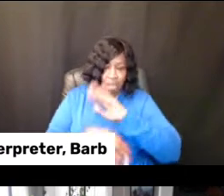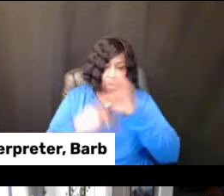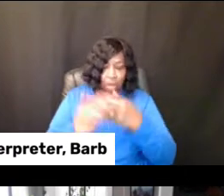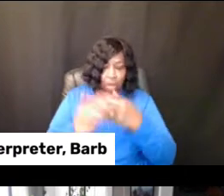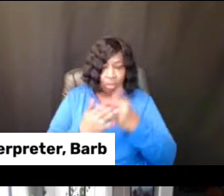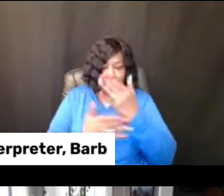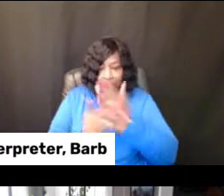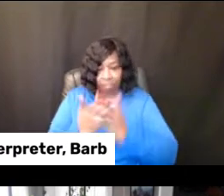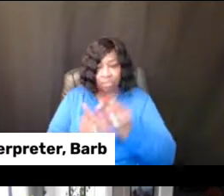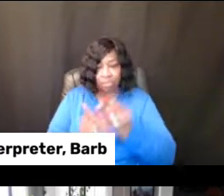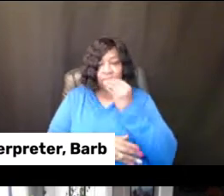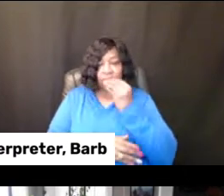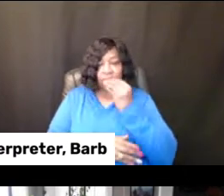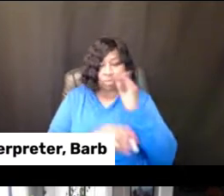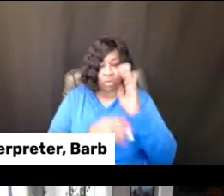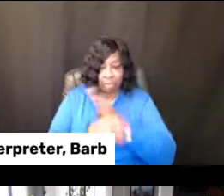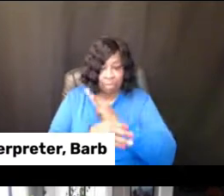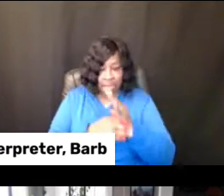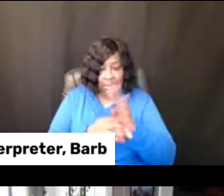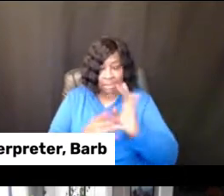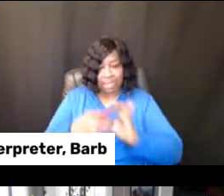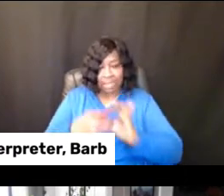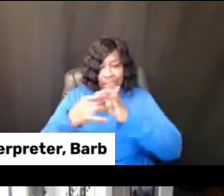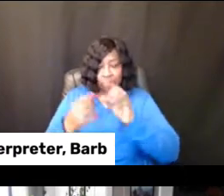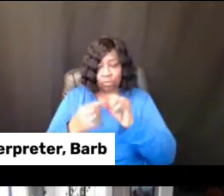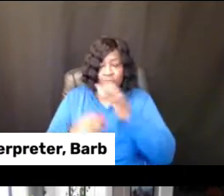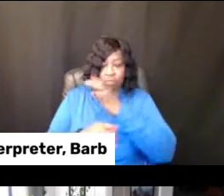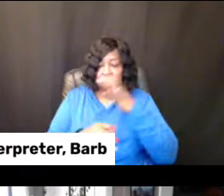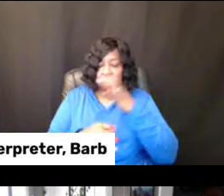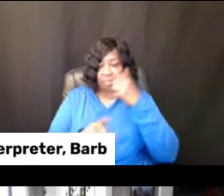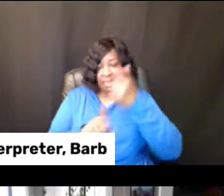food industry, which are connected to the farming itself.